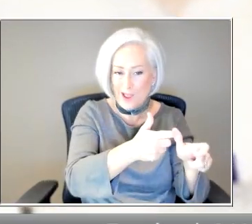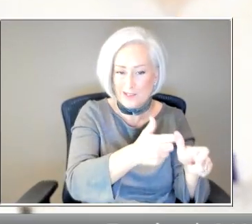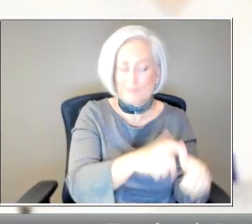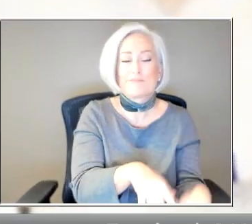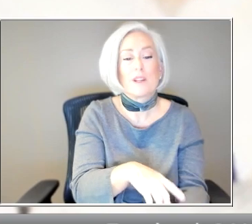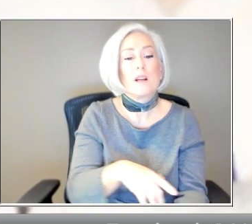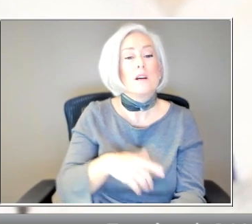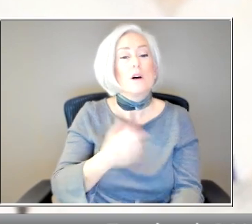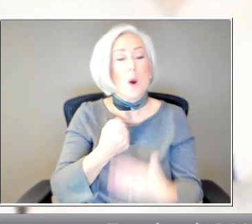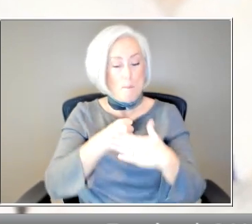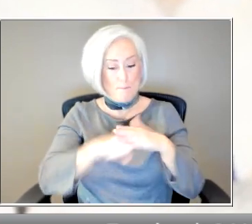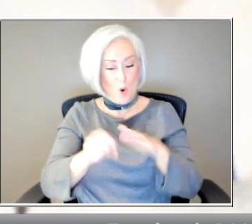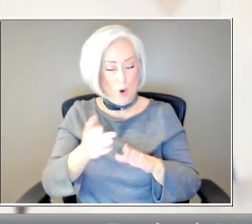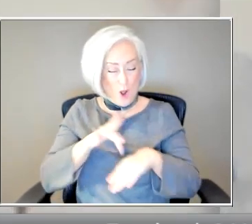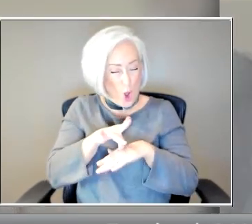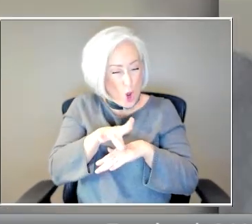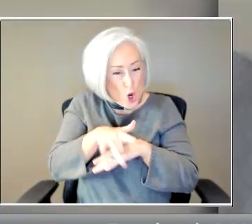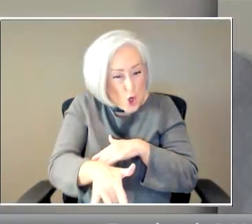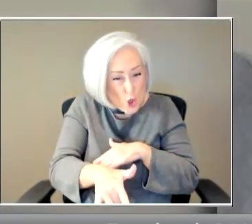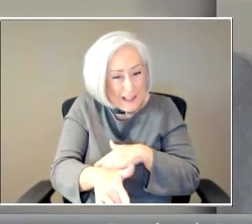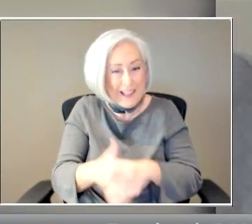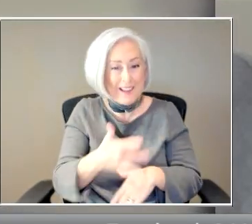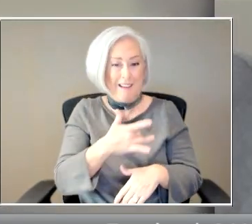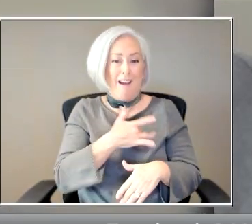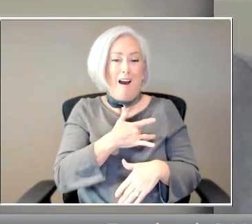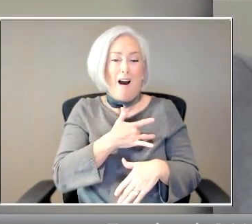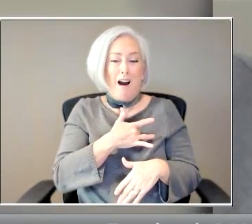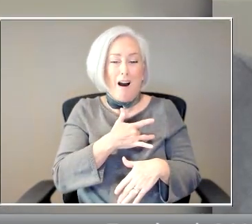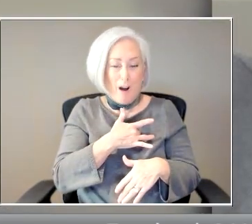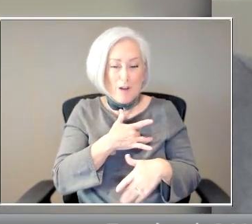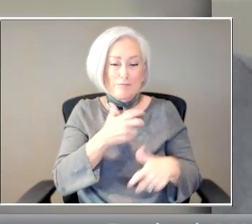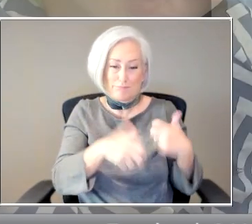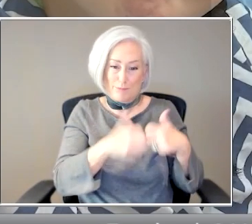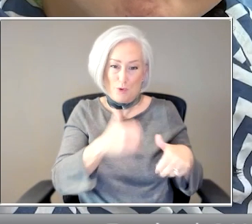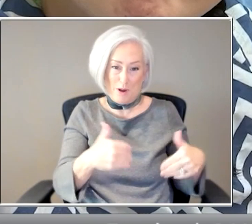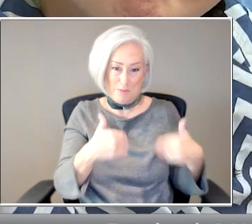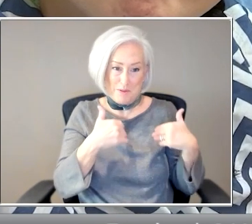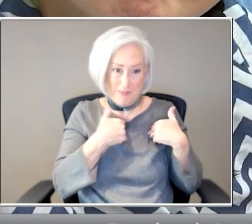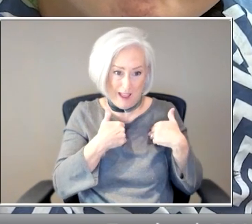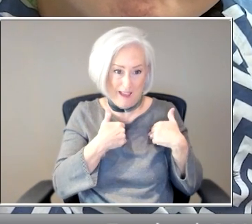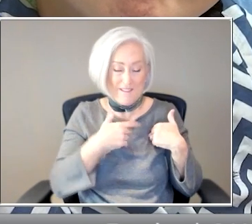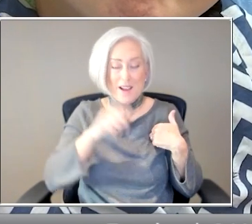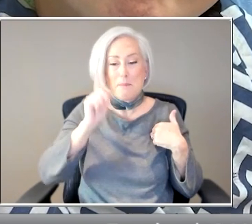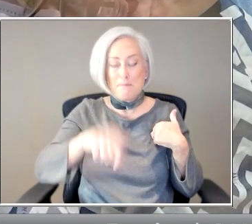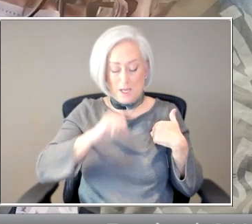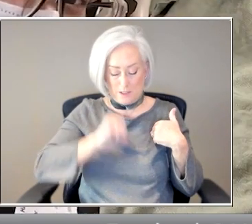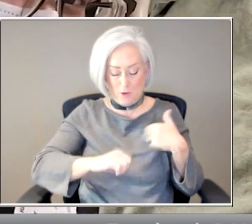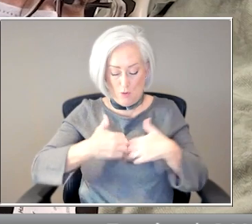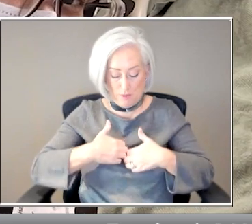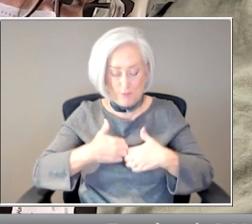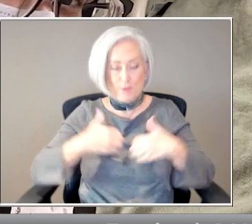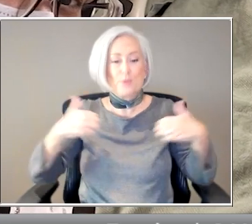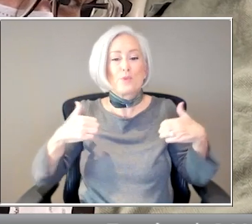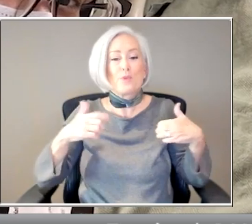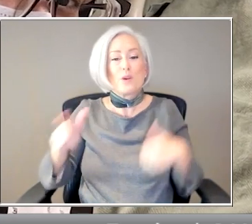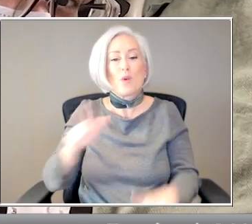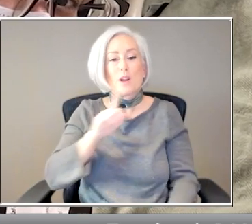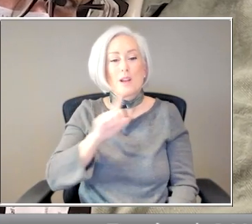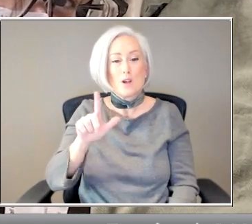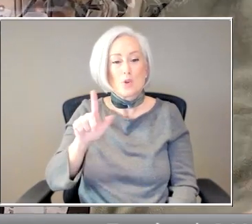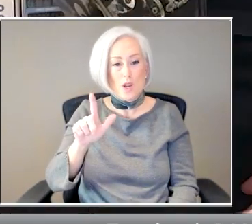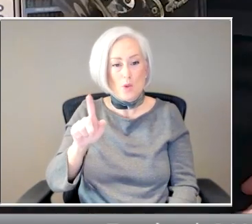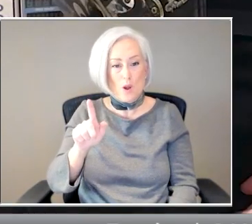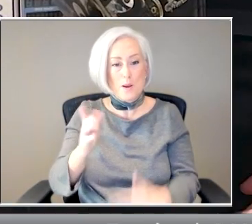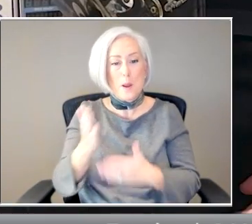Allie ultimately needed open heart surgery when she turned 21. Part of my aorta and my valve was replaced 2